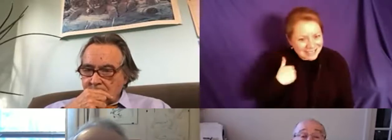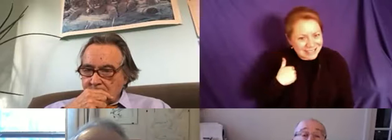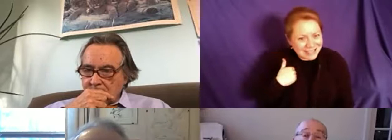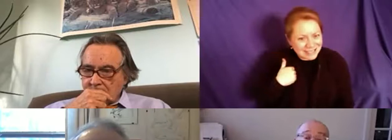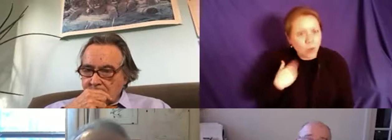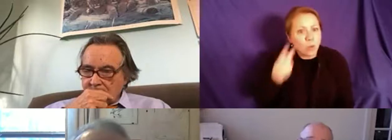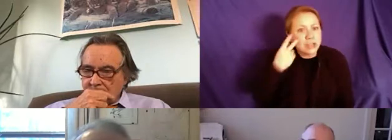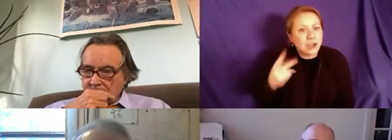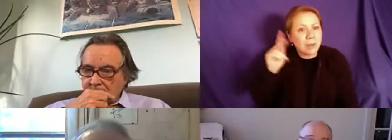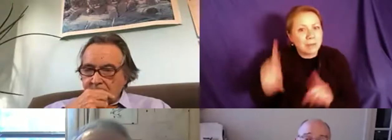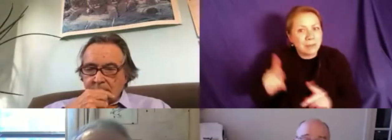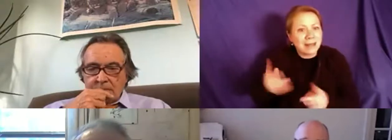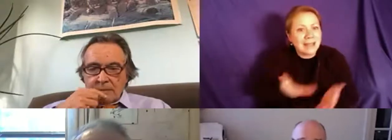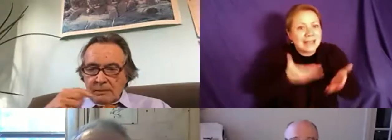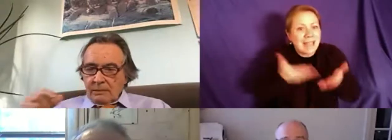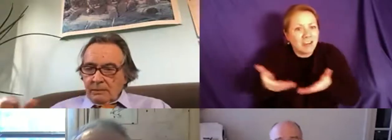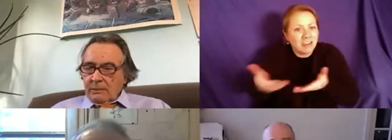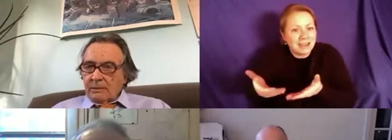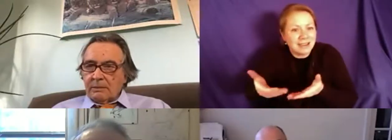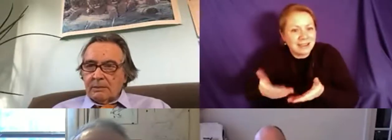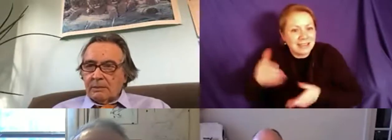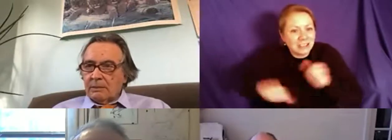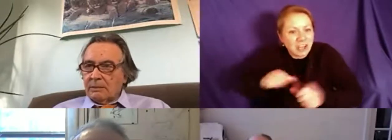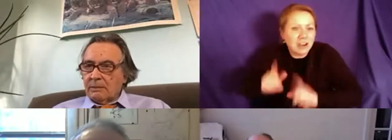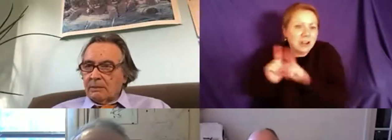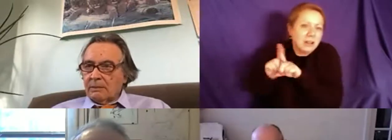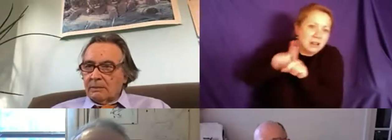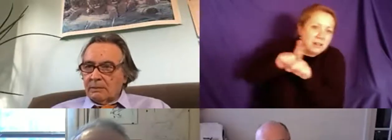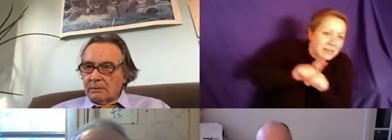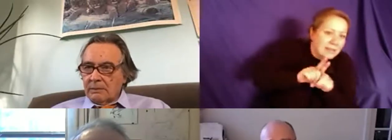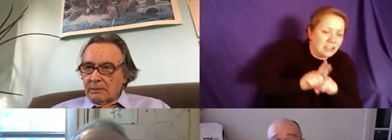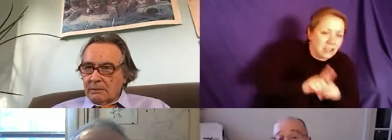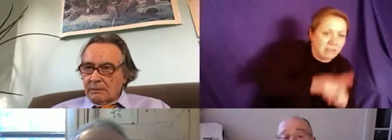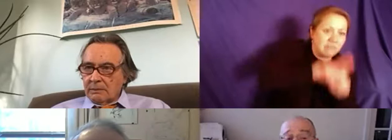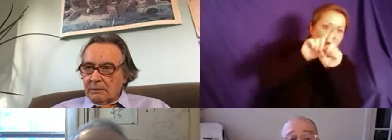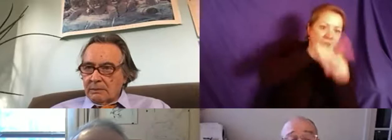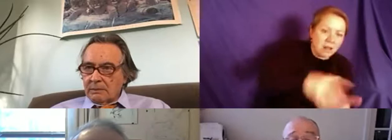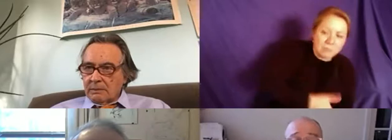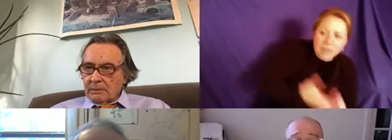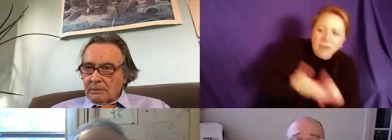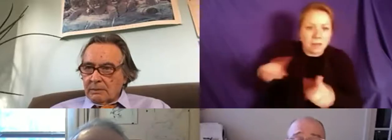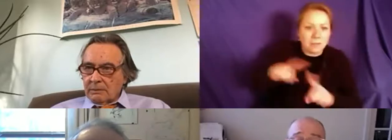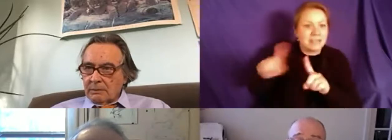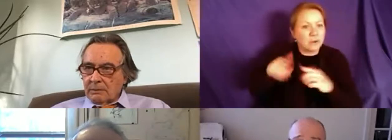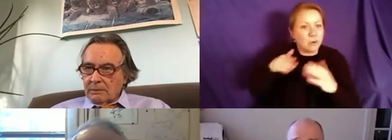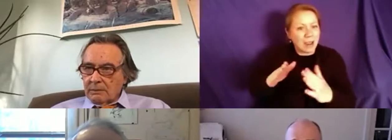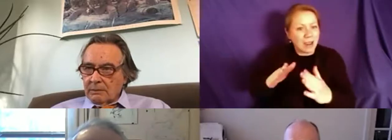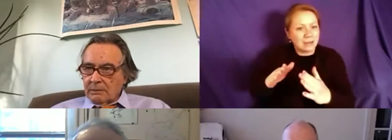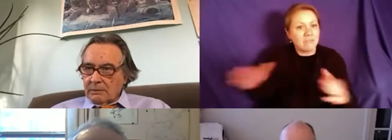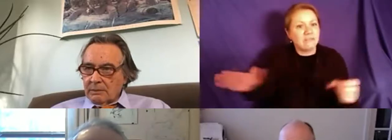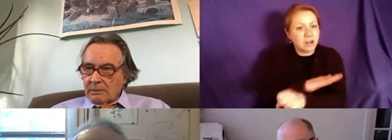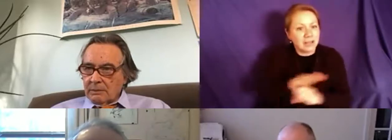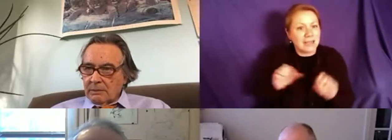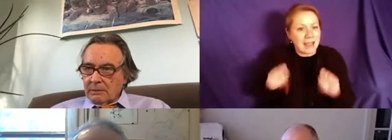were people carrying each other, lifting each other, leaning into each other, falling, being picked up in very different ways of fully abled